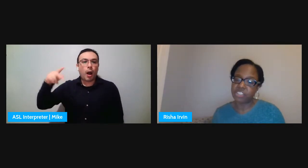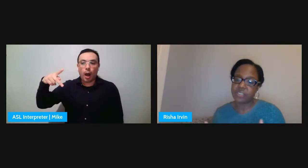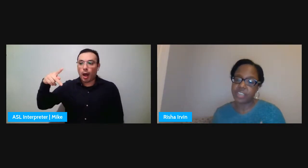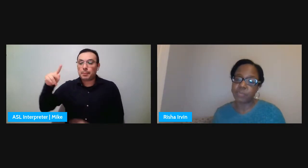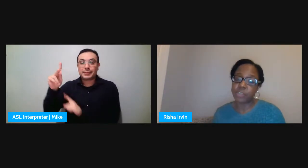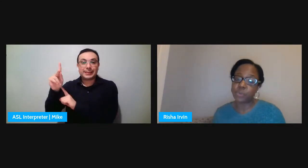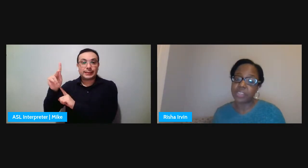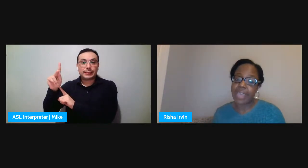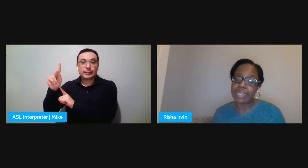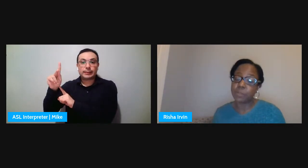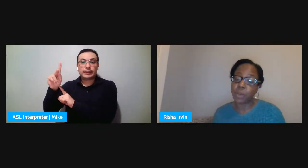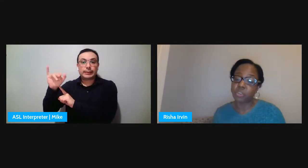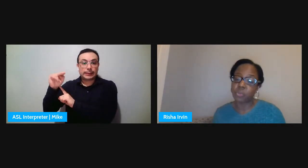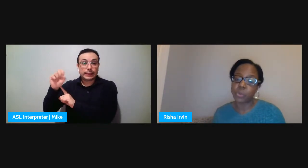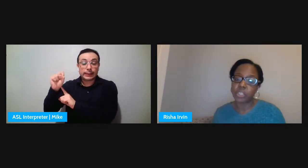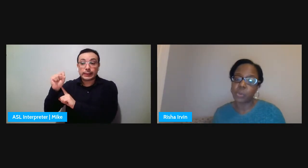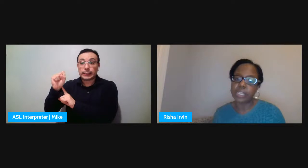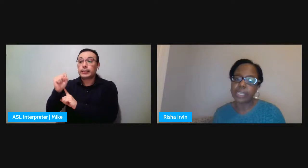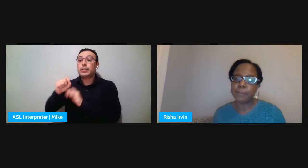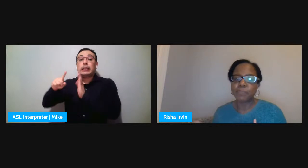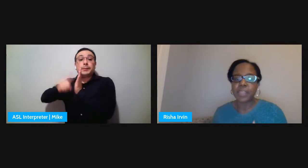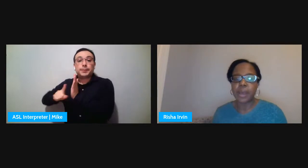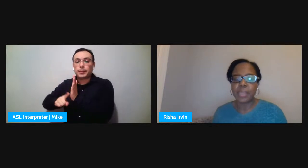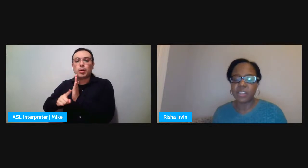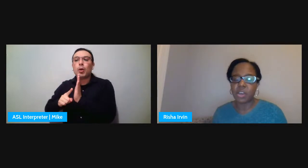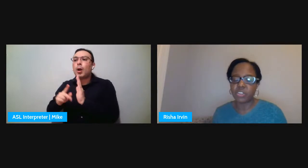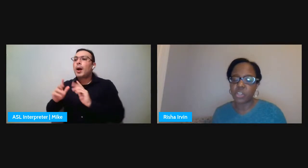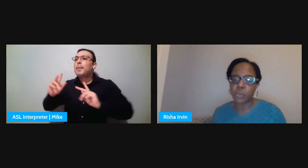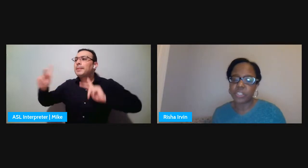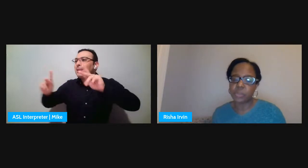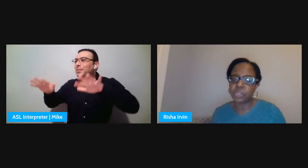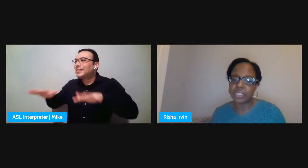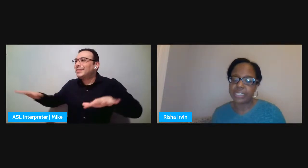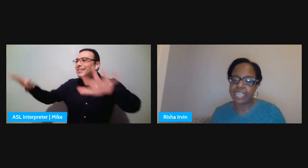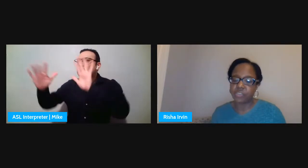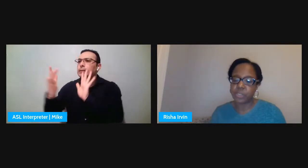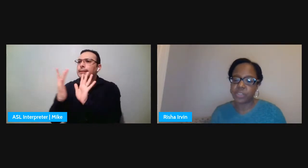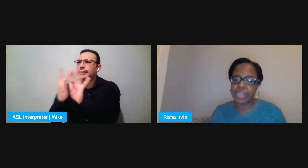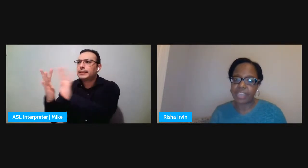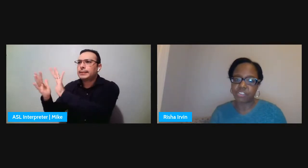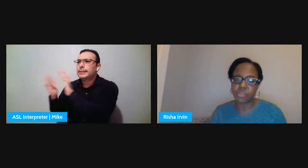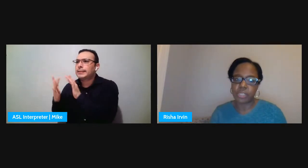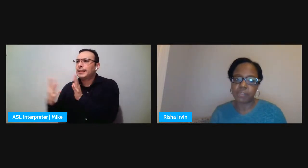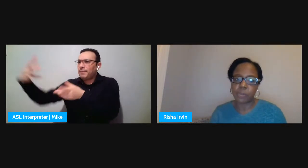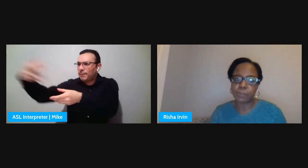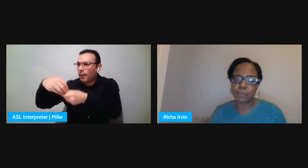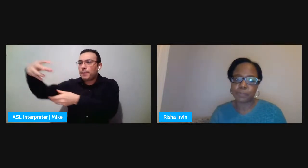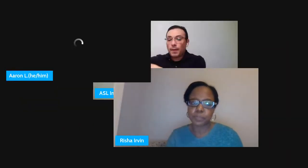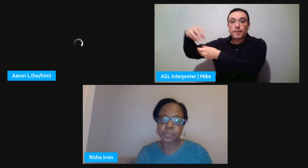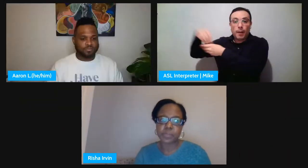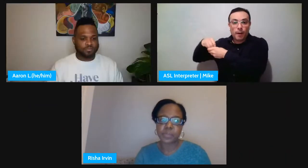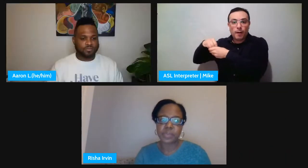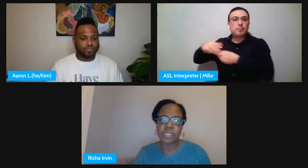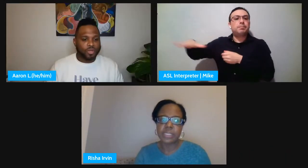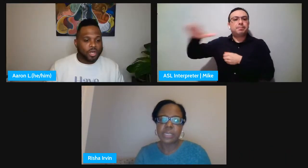engagement strategies. And I've been doing that in Baltimore locally, and then also with community engagement on the national